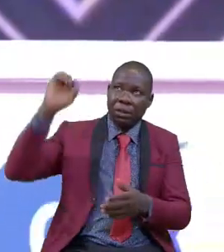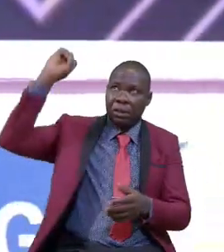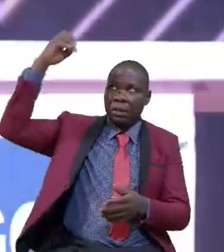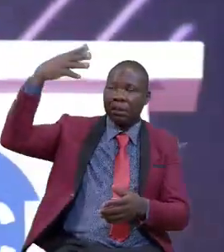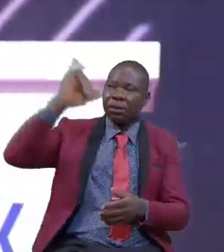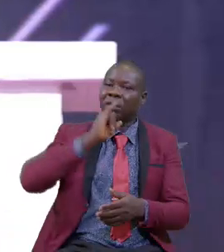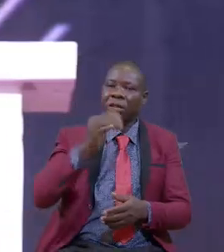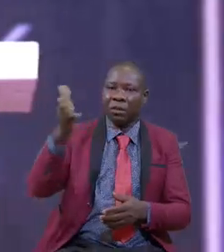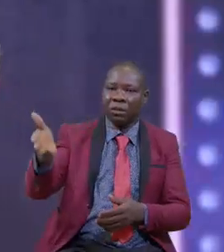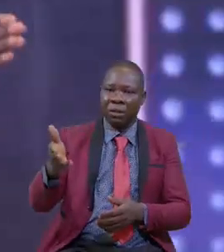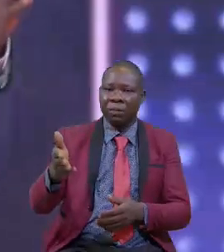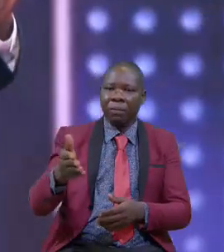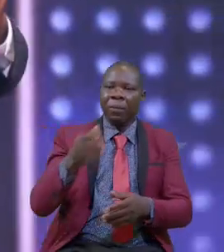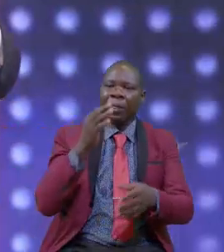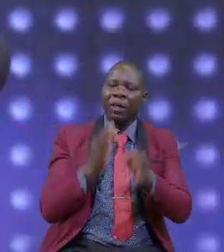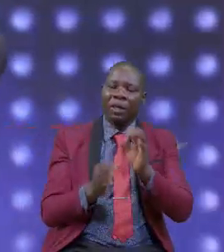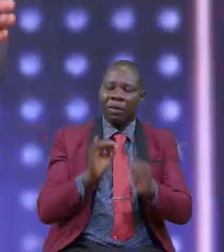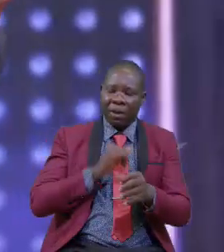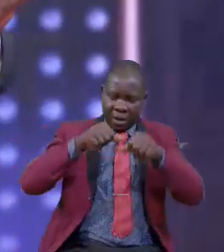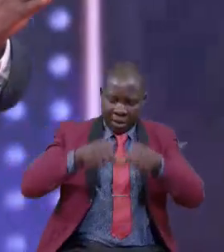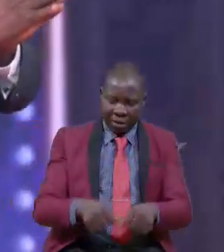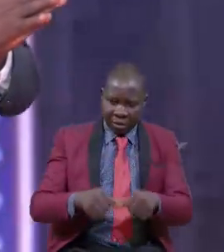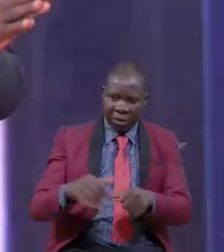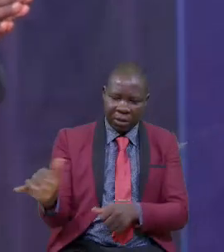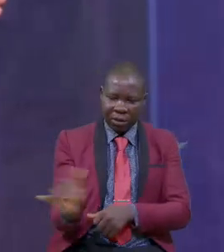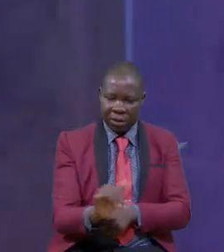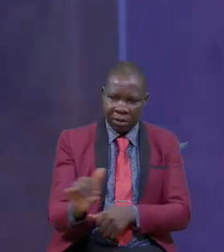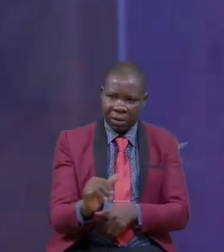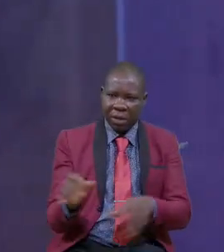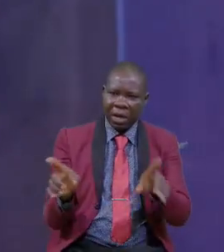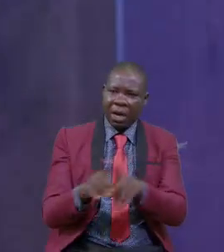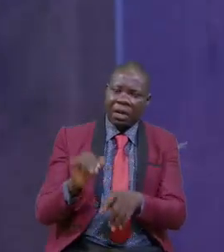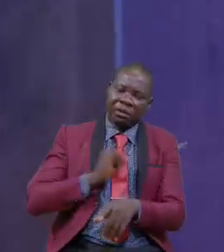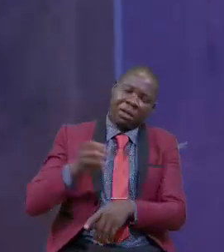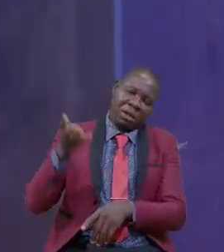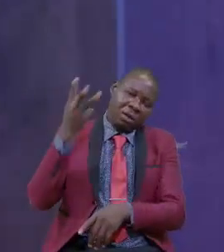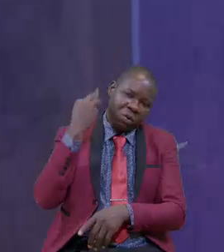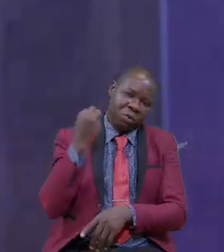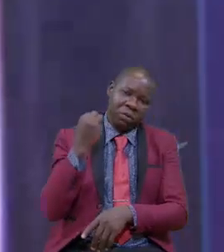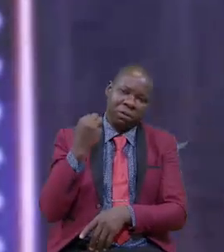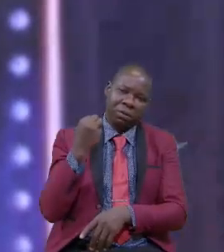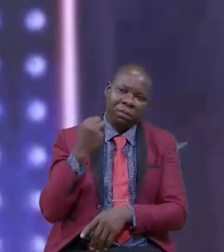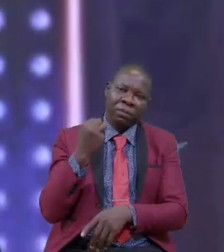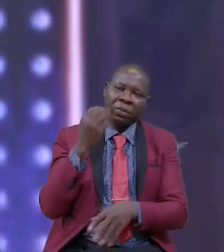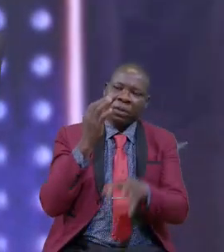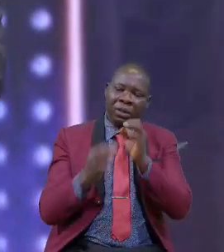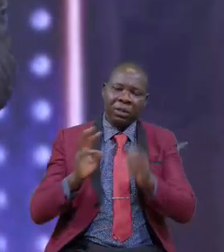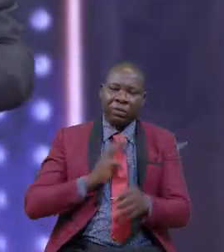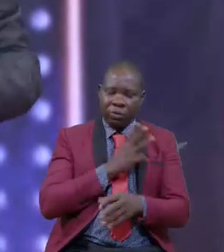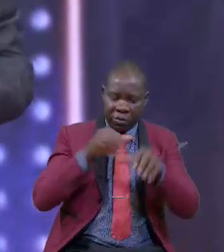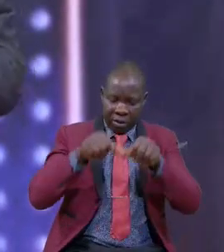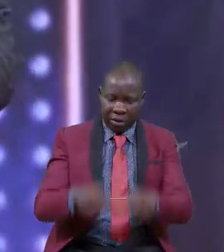the same as I was, if we remain the